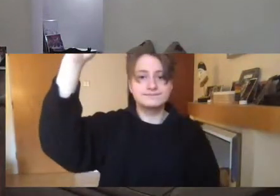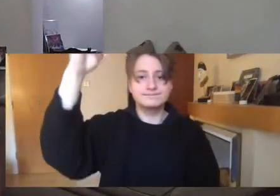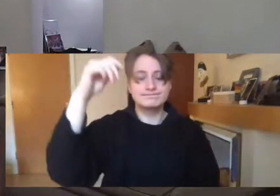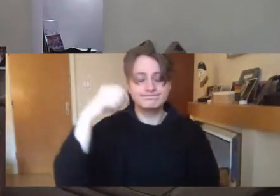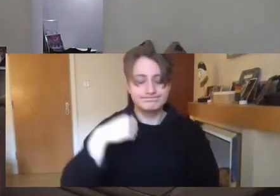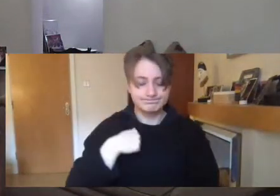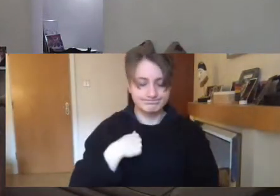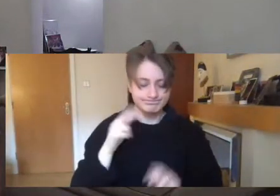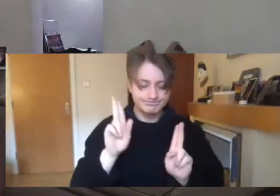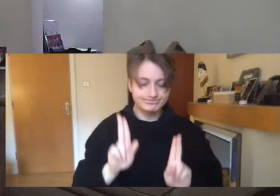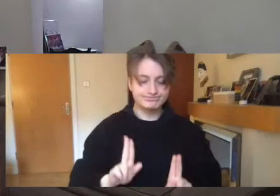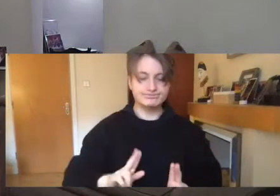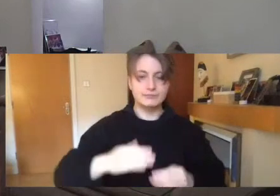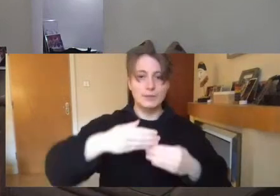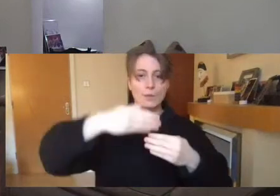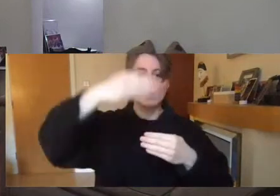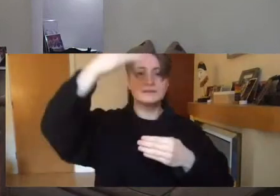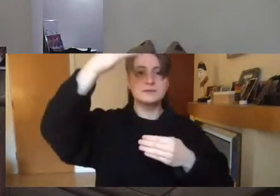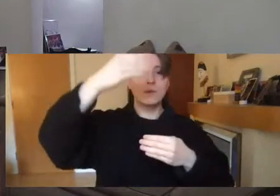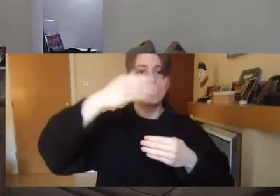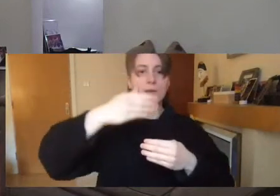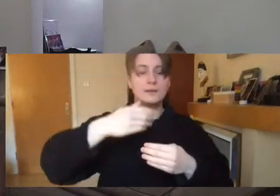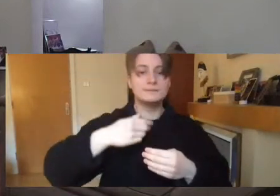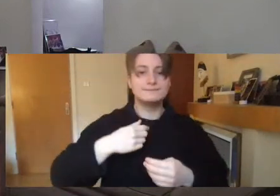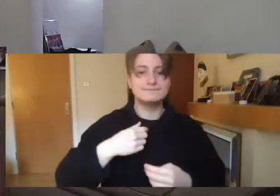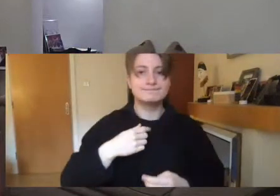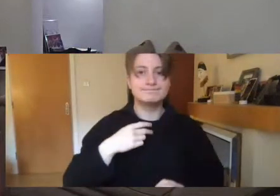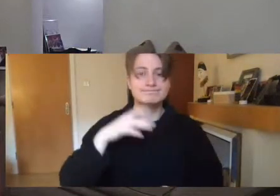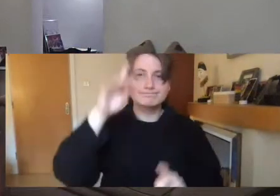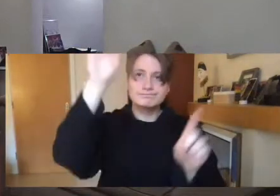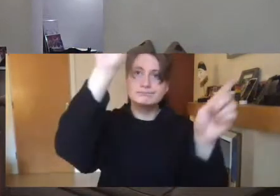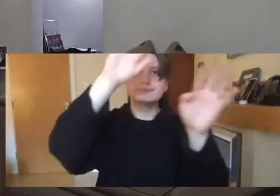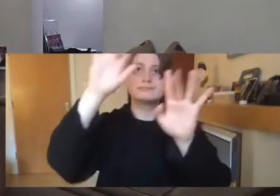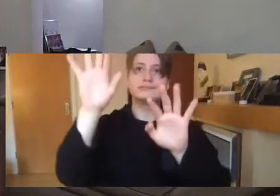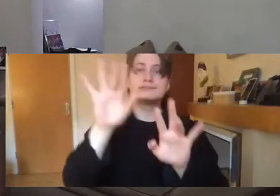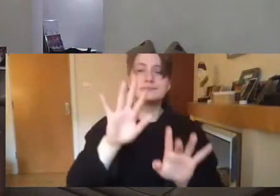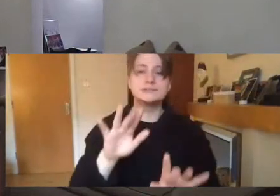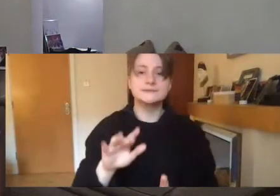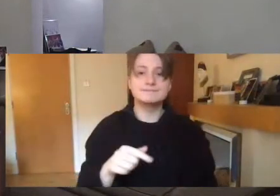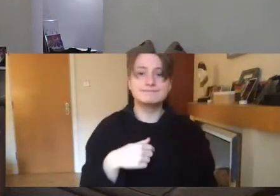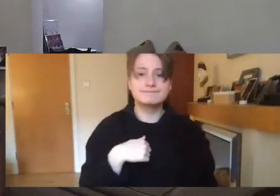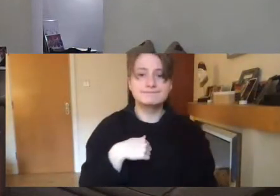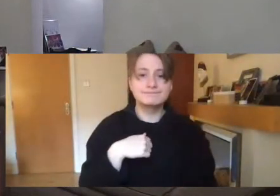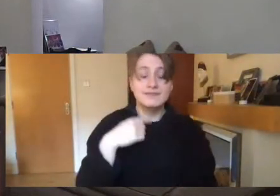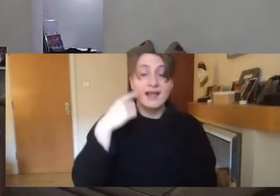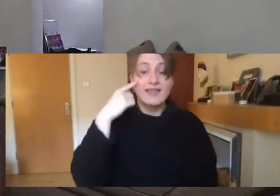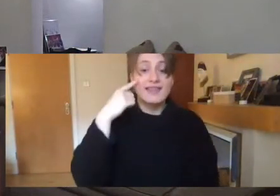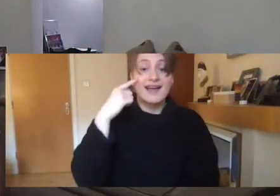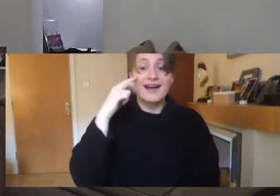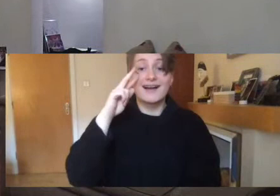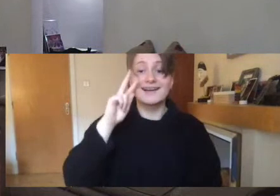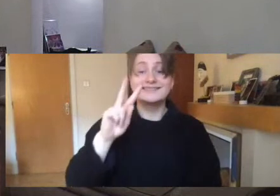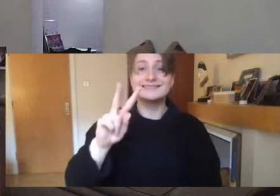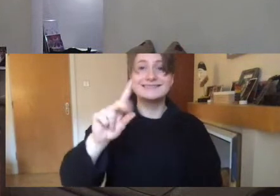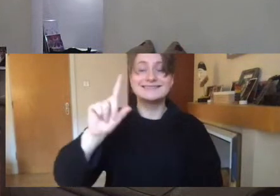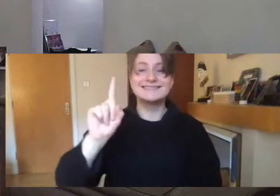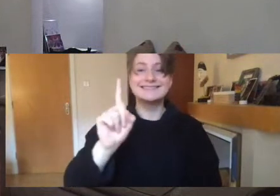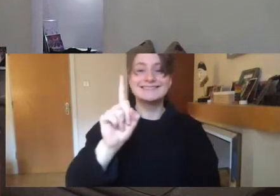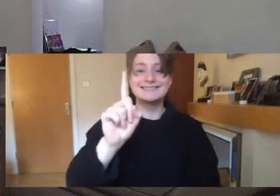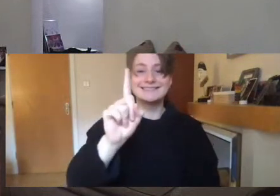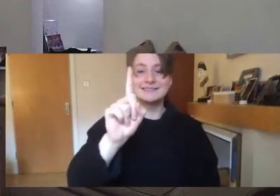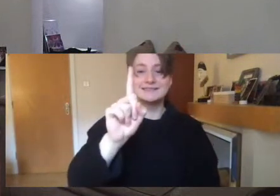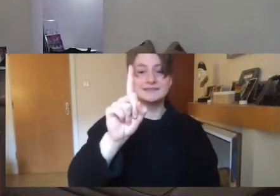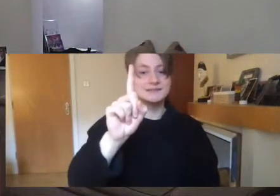not now passing, not passing by. So, of course, it's very difficult to